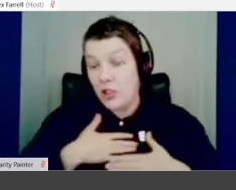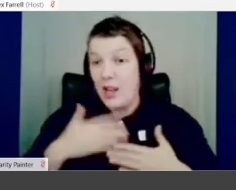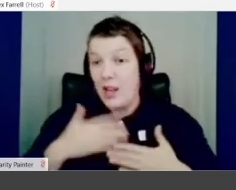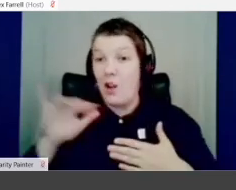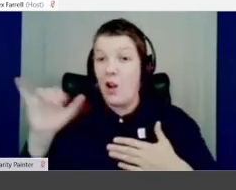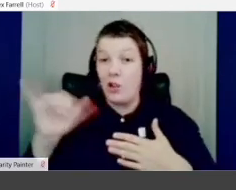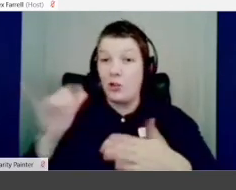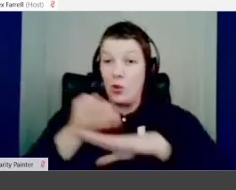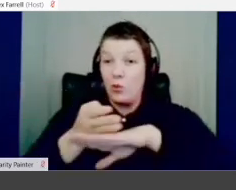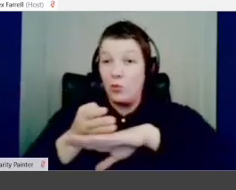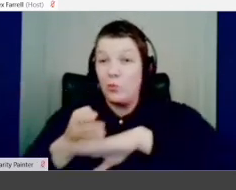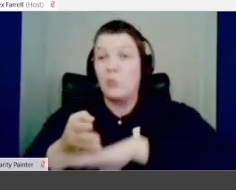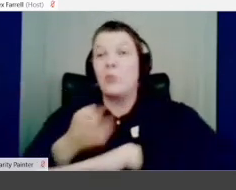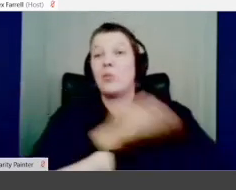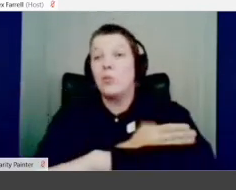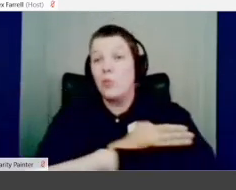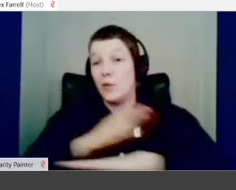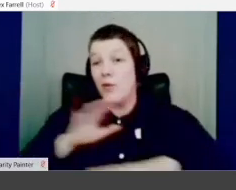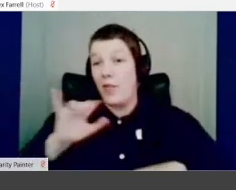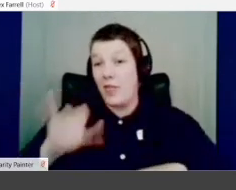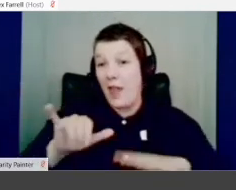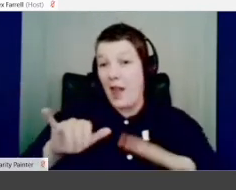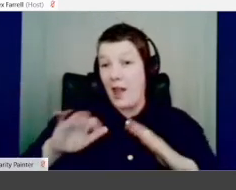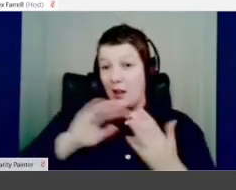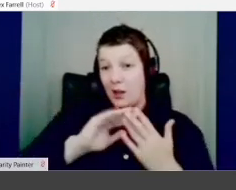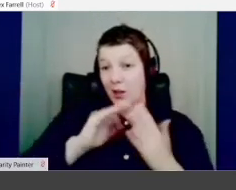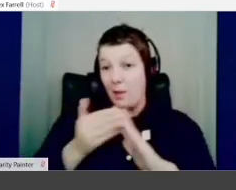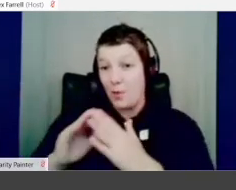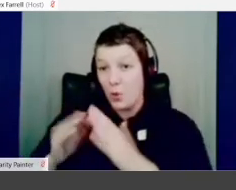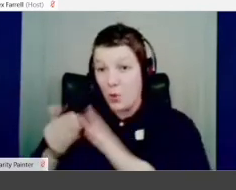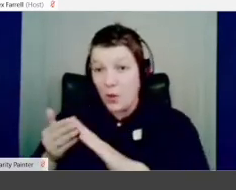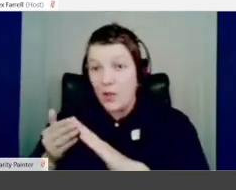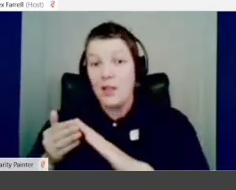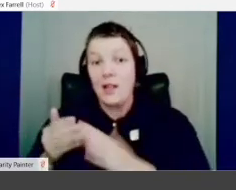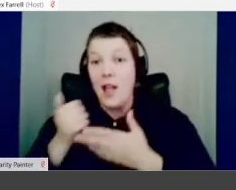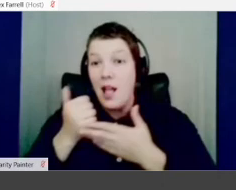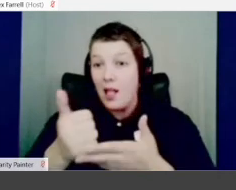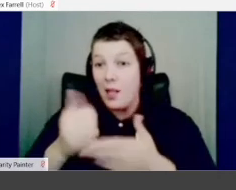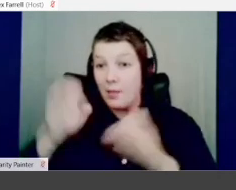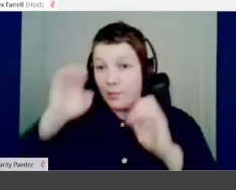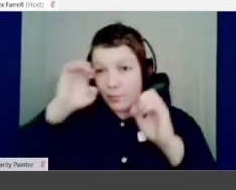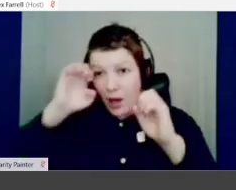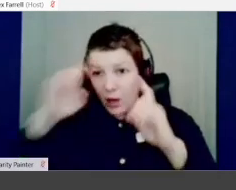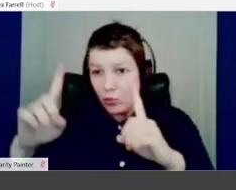years when we've connected everyone. They can get educated and get better jobs.